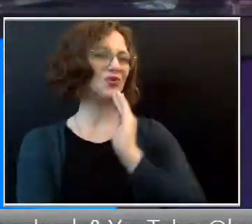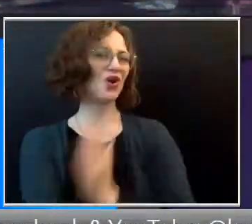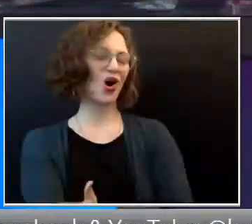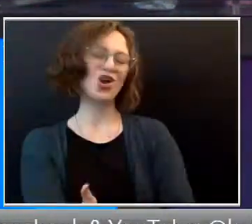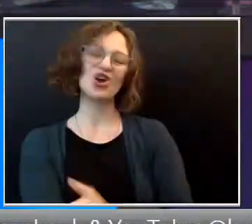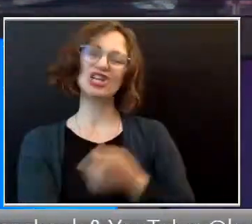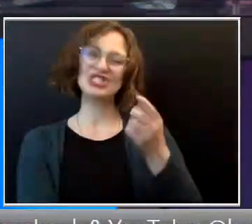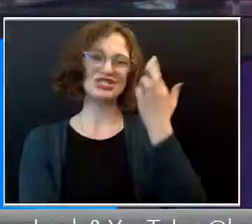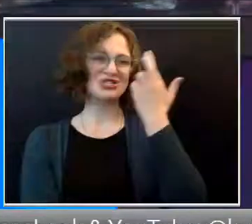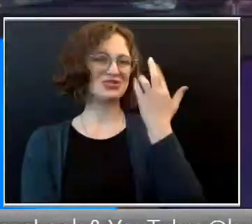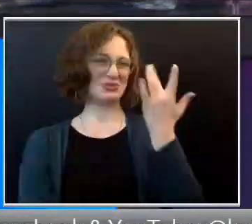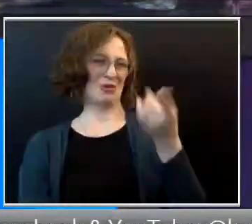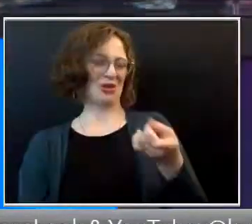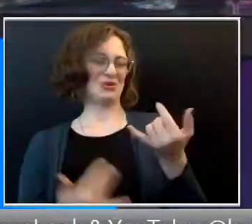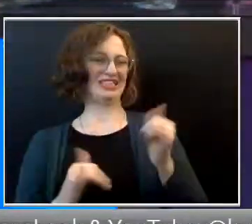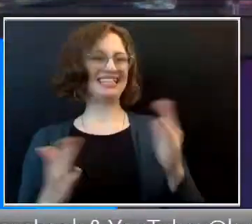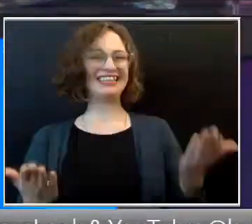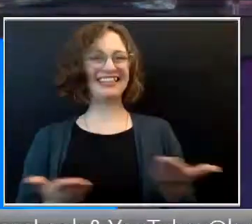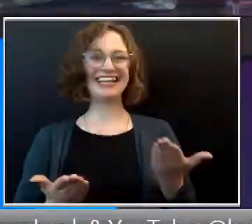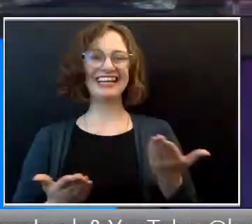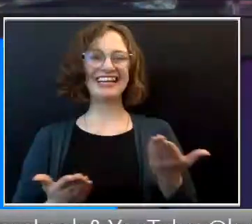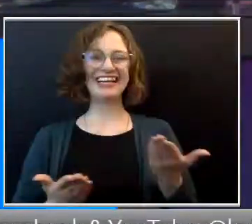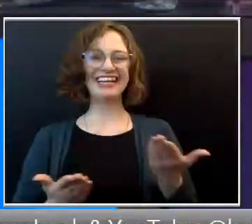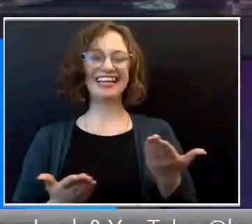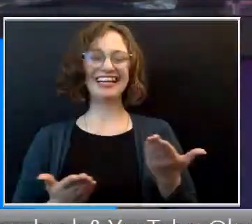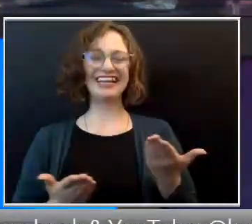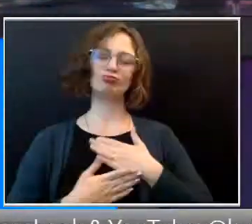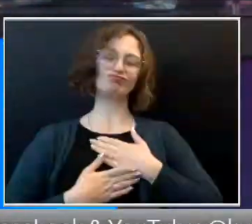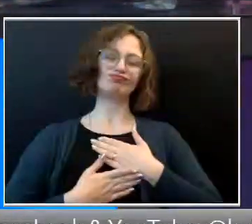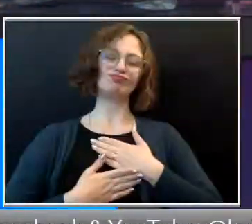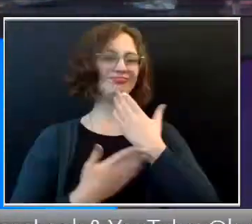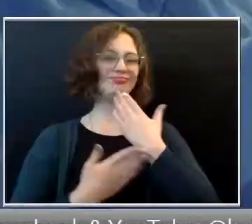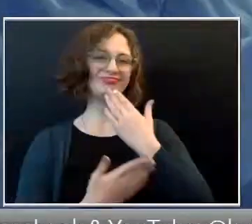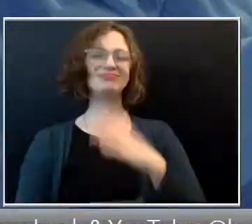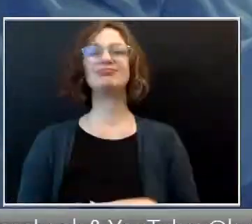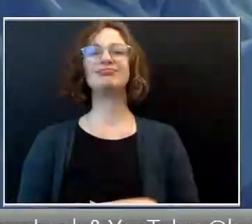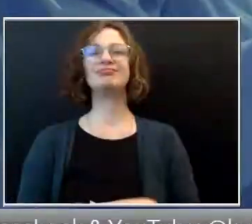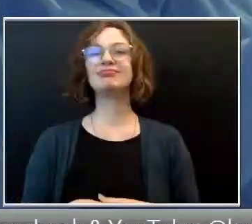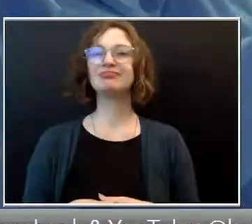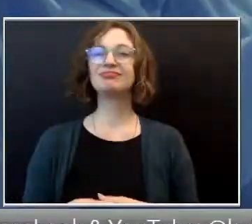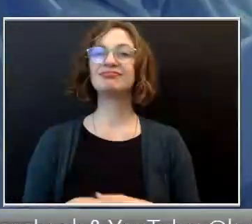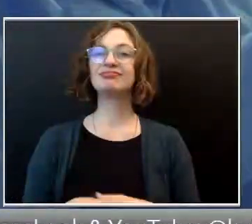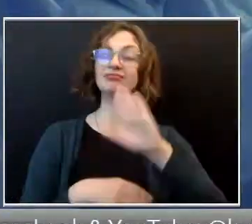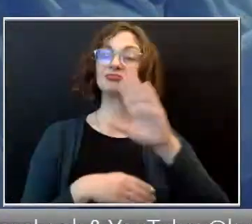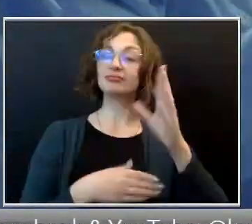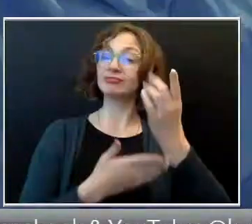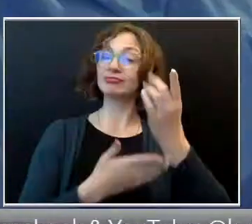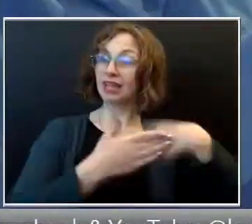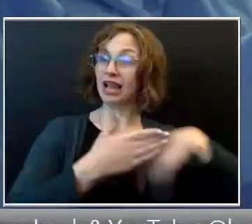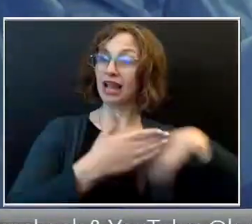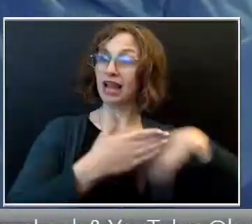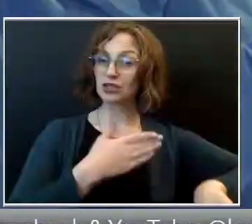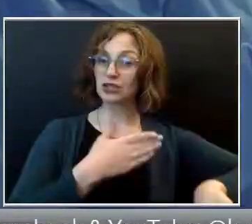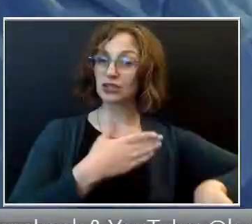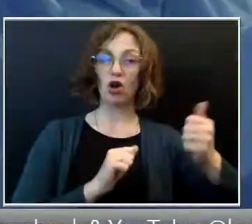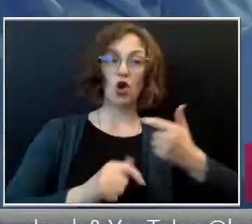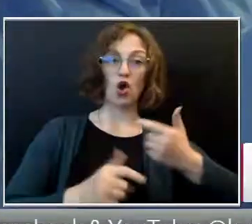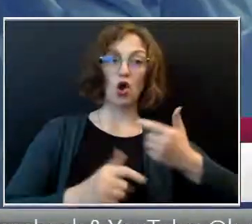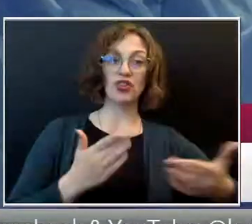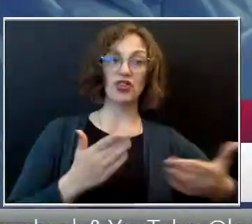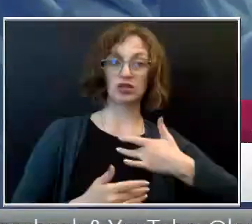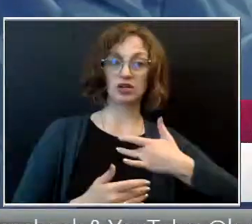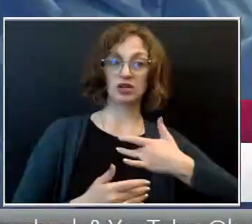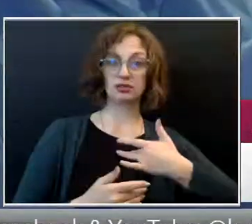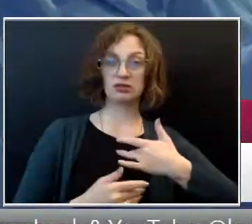here. Absolutely. You're here today with us. Thank you for that. Coming up next week on All Things Heart, this is a milestone few hospitals